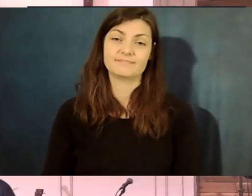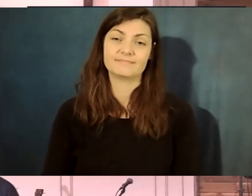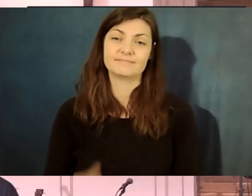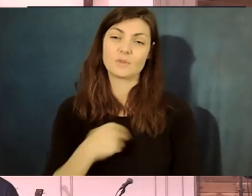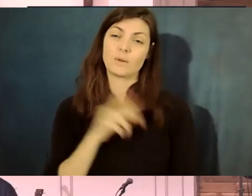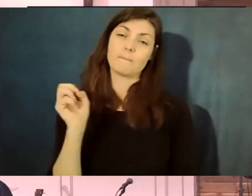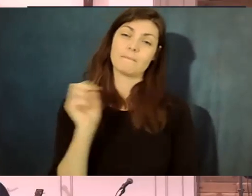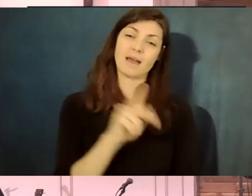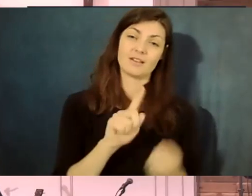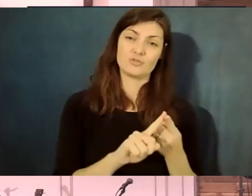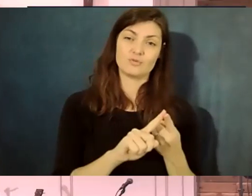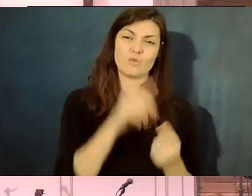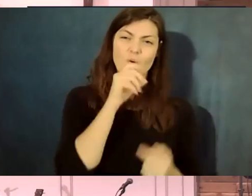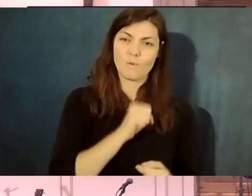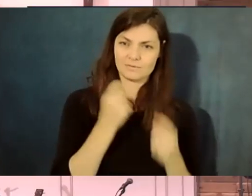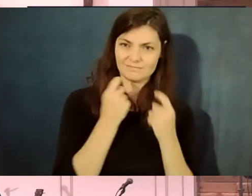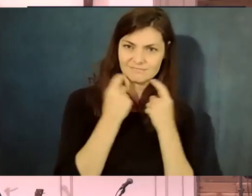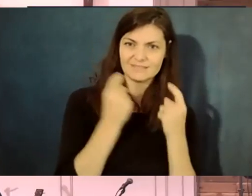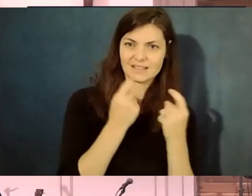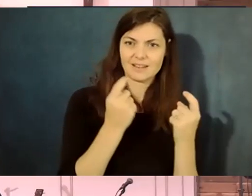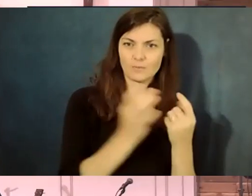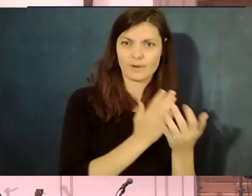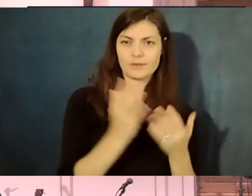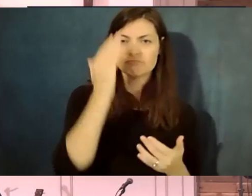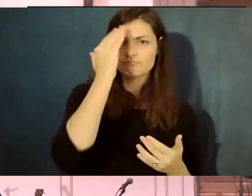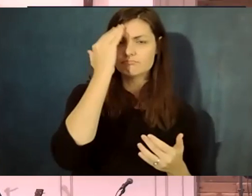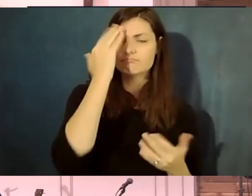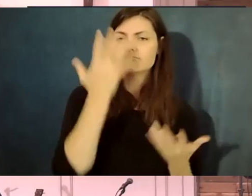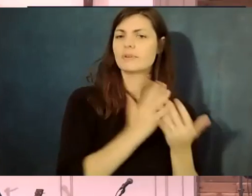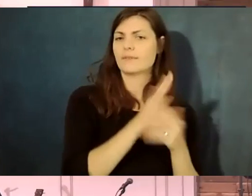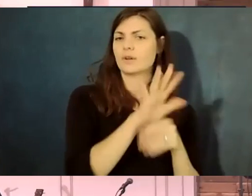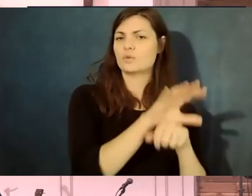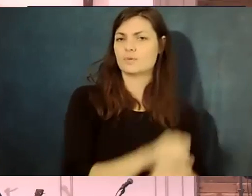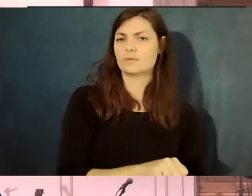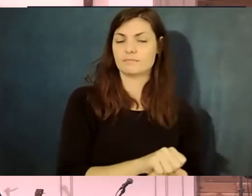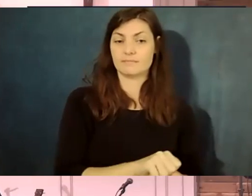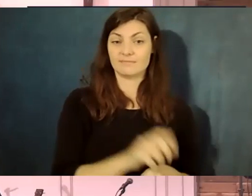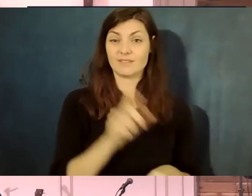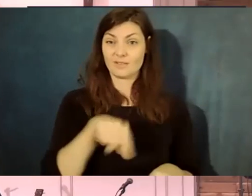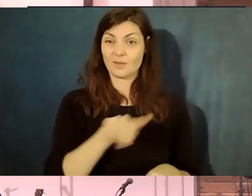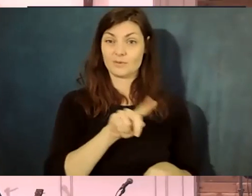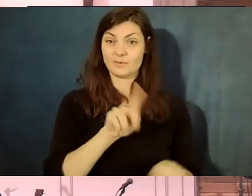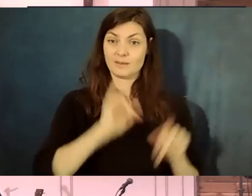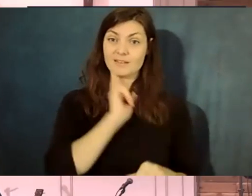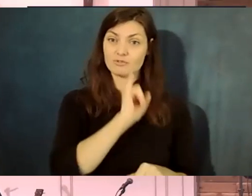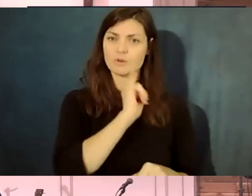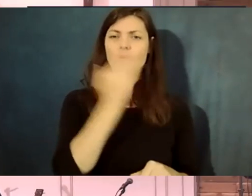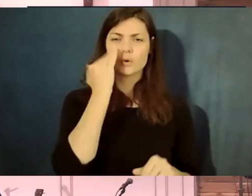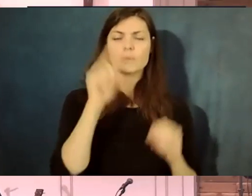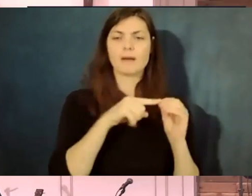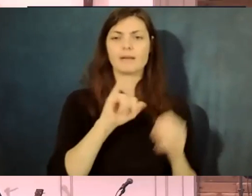We go back to what's familiar, and that's what they did. They knew about idols. Remember, this is a group that's